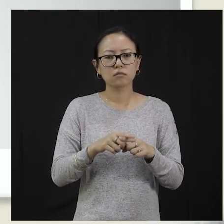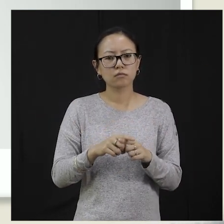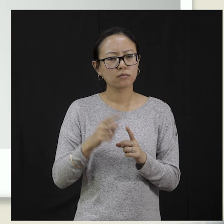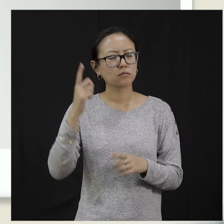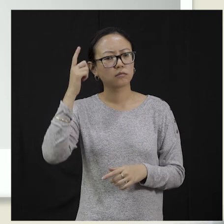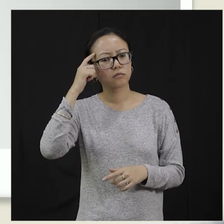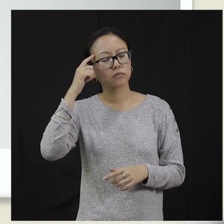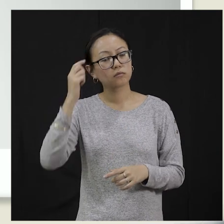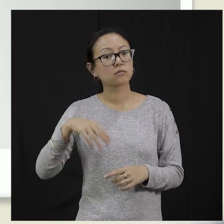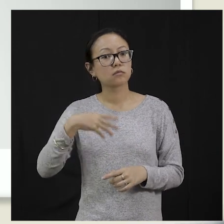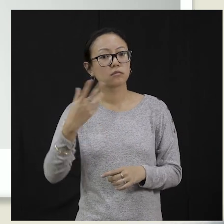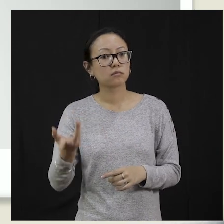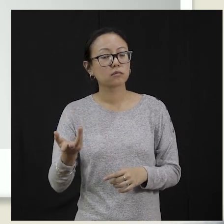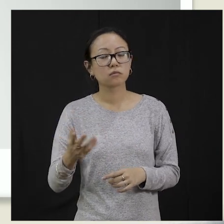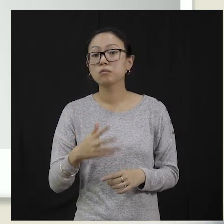What is next?